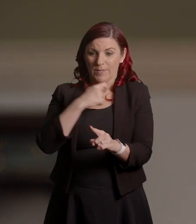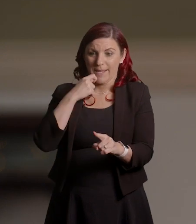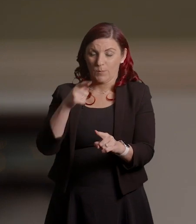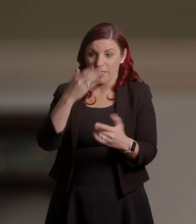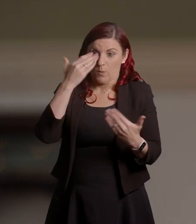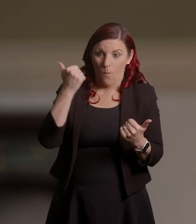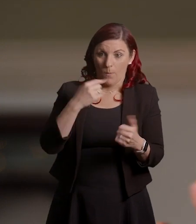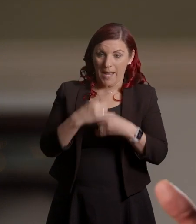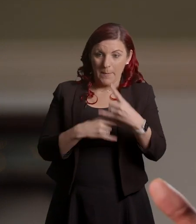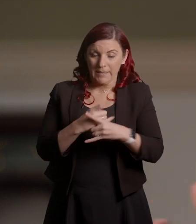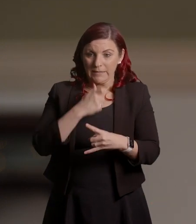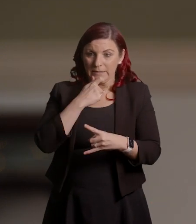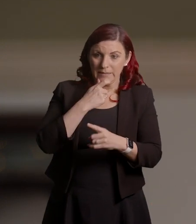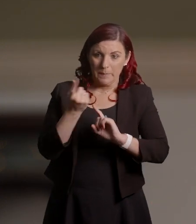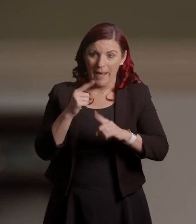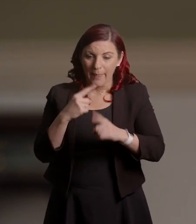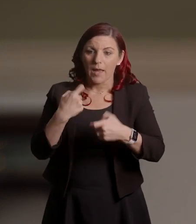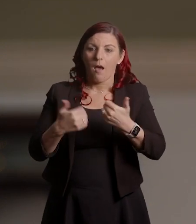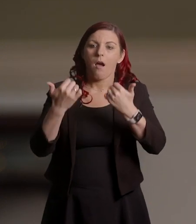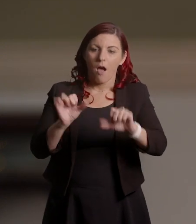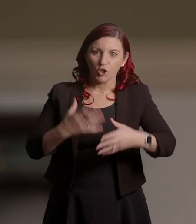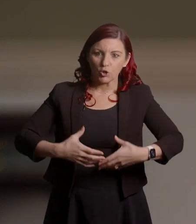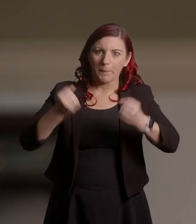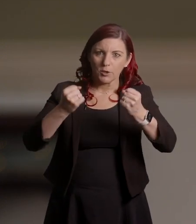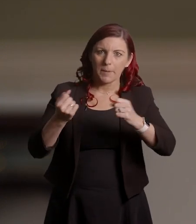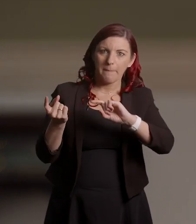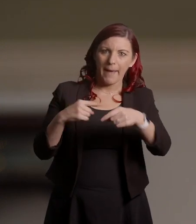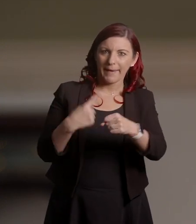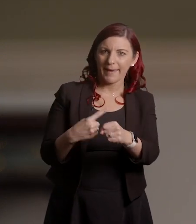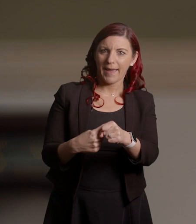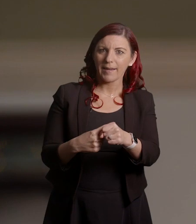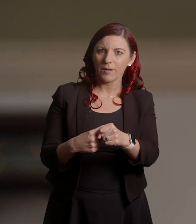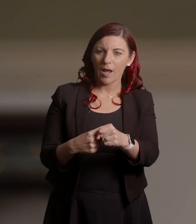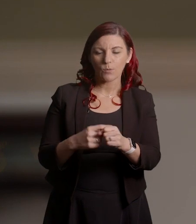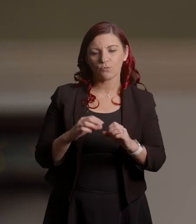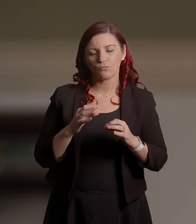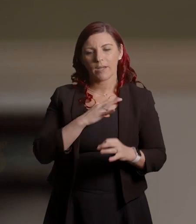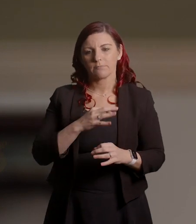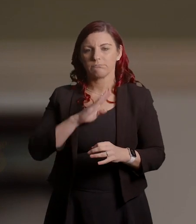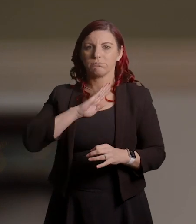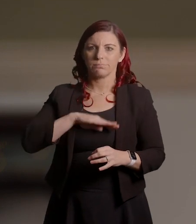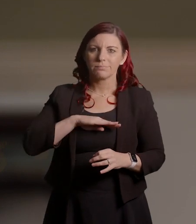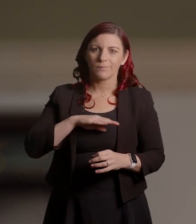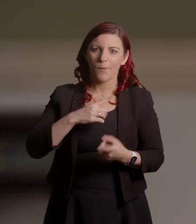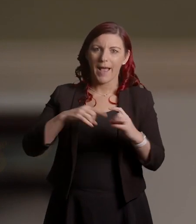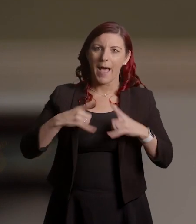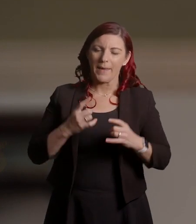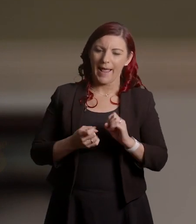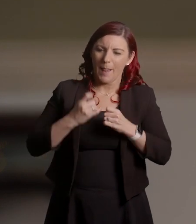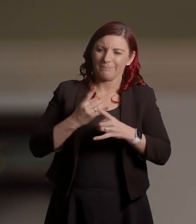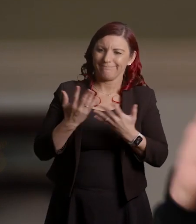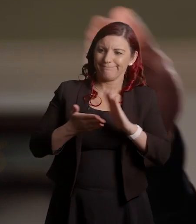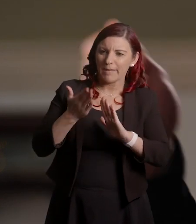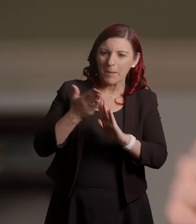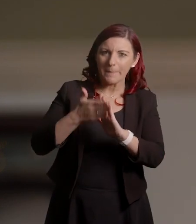as Dessie said, like we didn't really know what was going to happen. And then when we got the club championship back, that was really good for us. So it